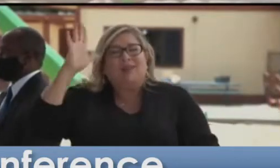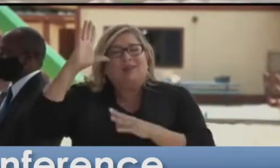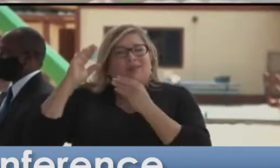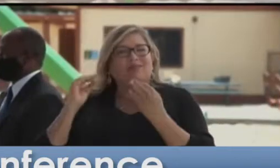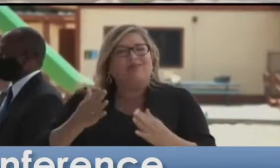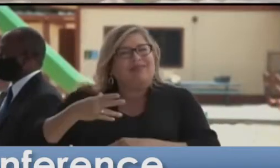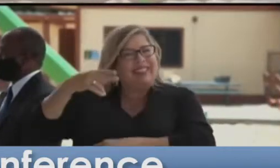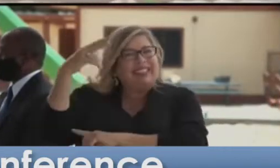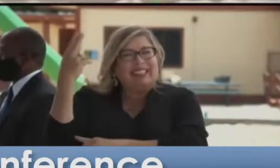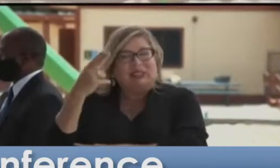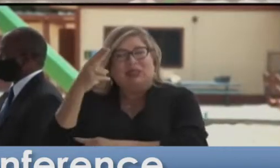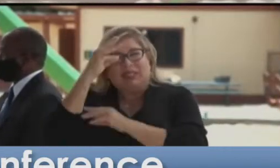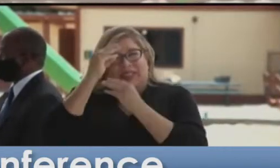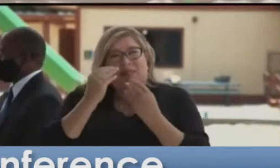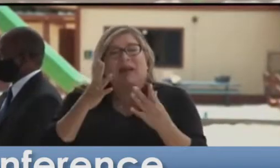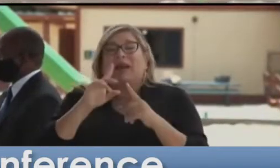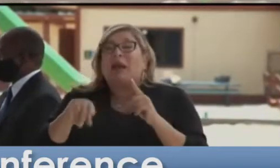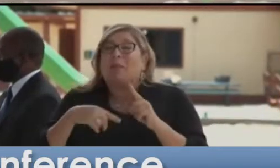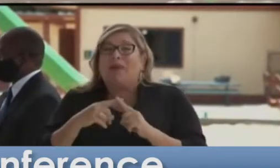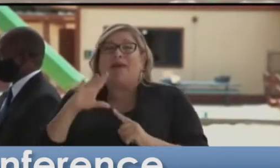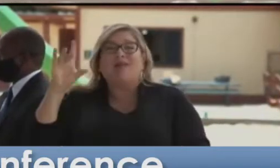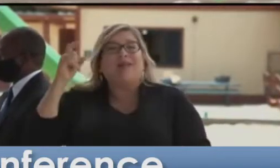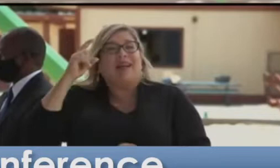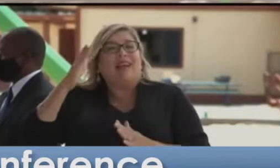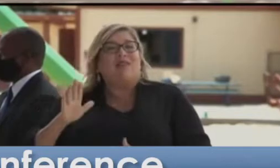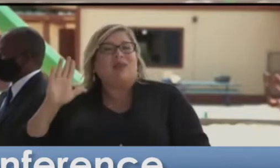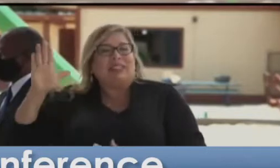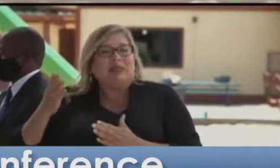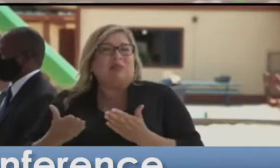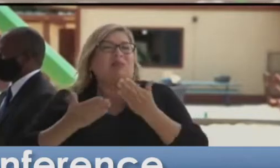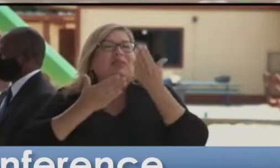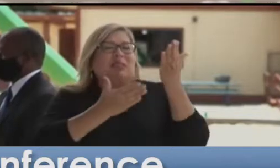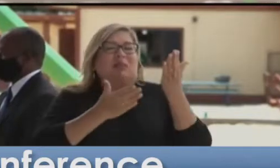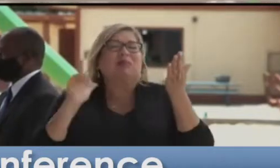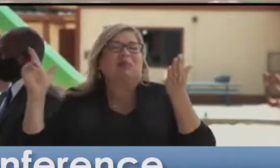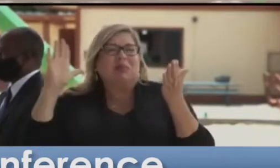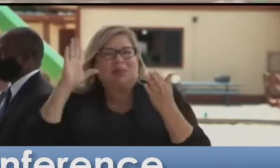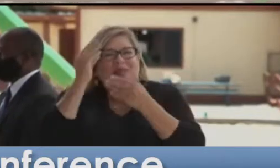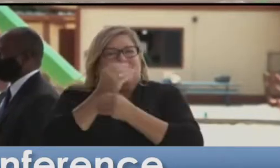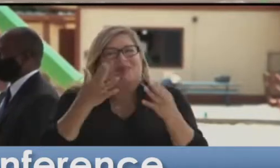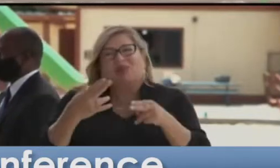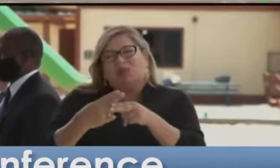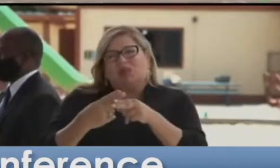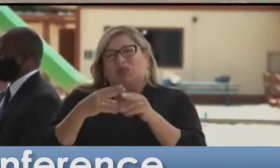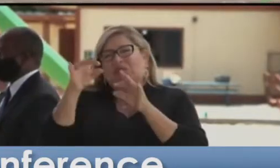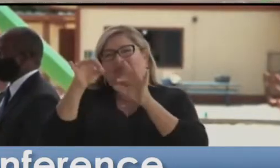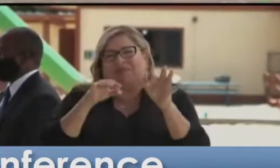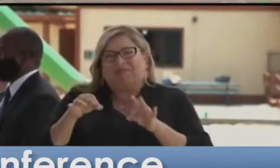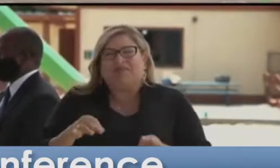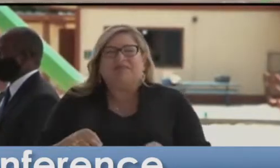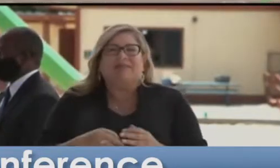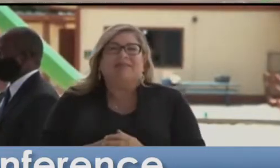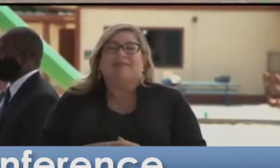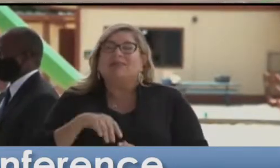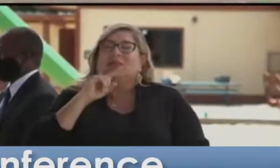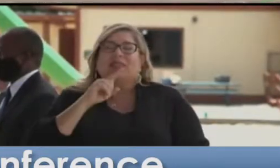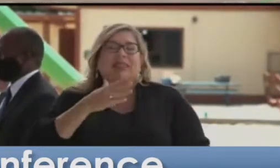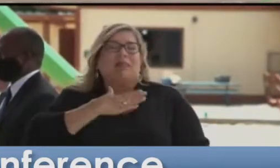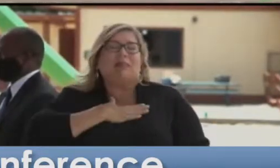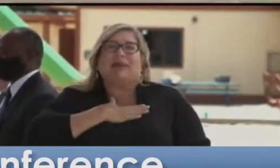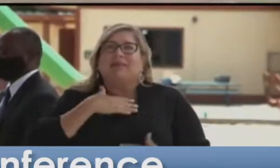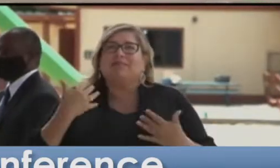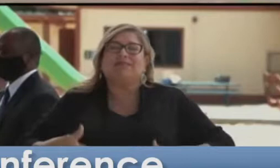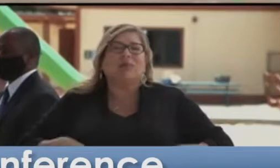news about a proposal that the governor will be sharing with us very, very soon. And I just have to say, it is my